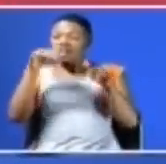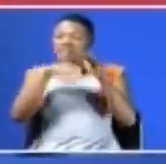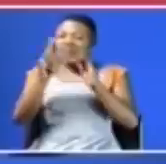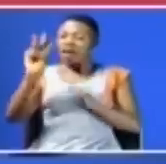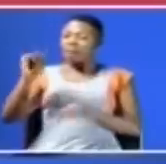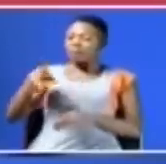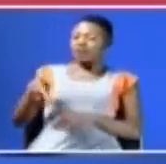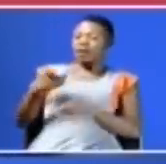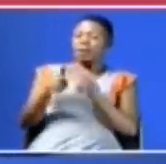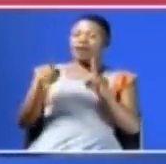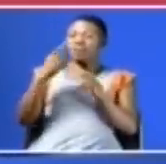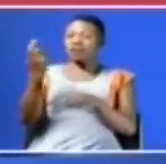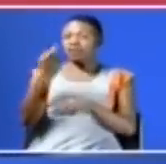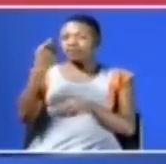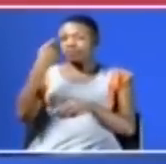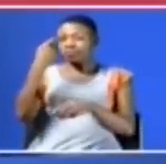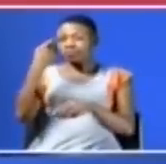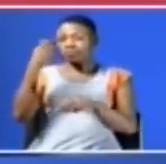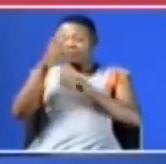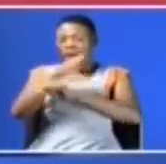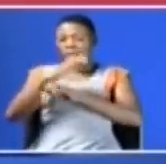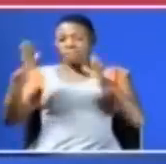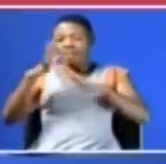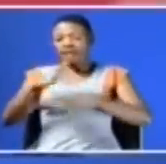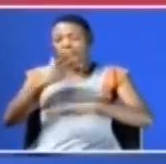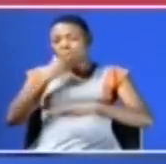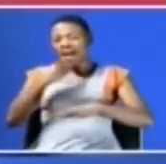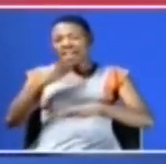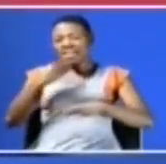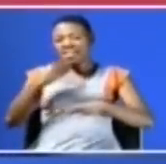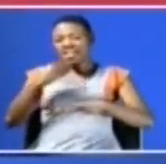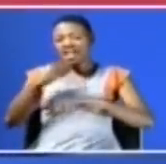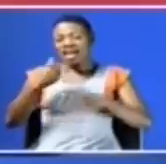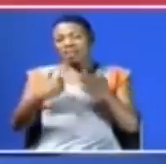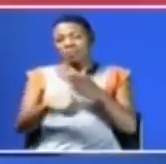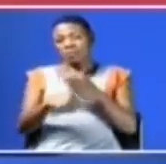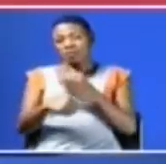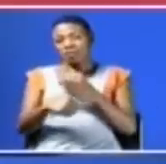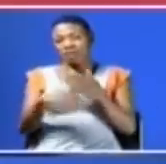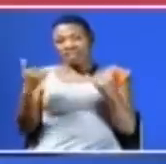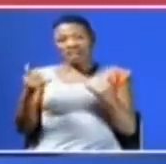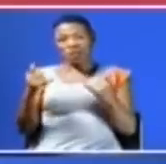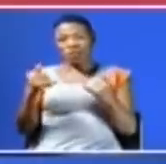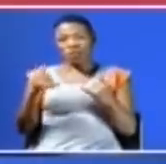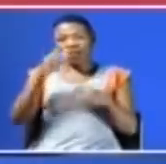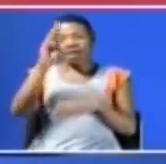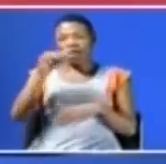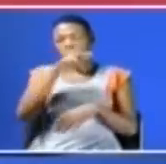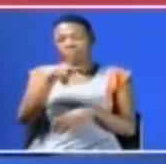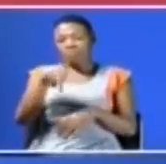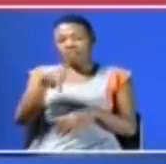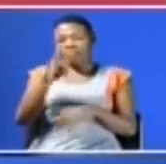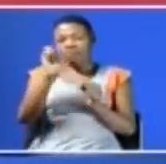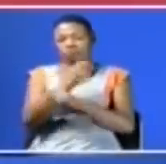our personalized big man syndrome, the legislature has now become a rubber stamp. It cannot actually be able to do that.